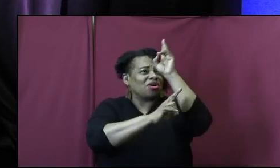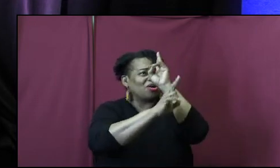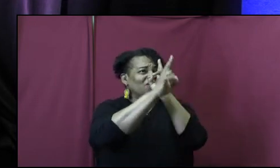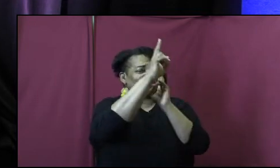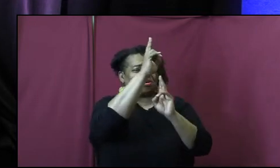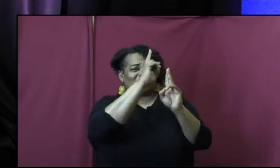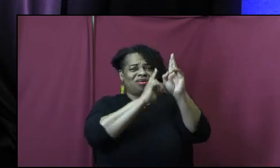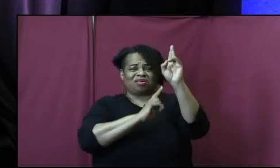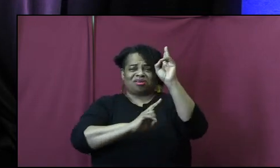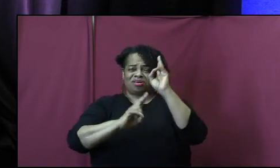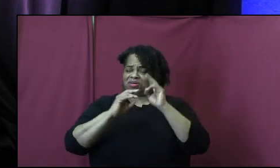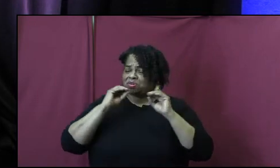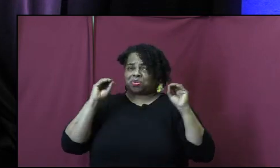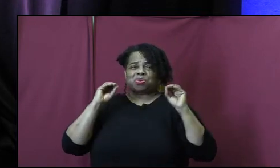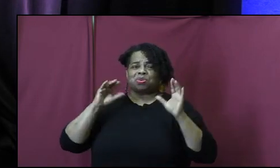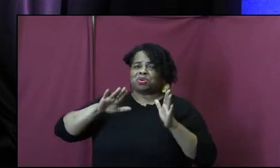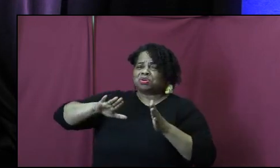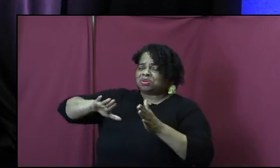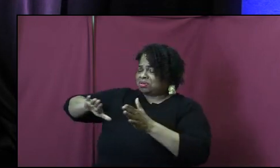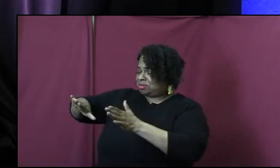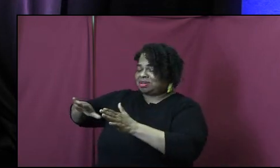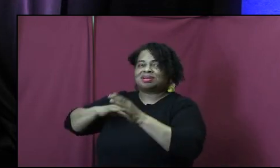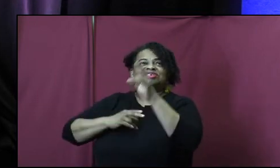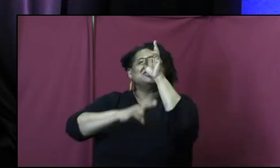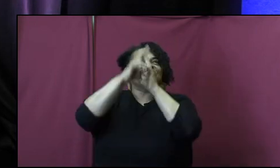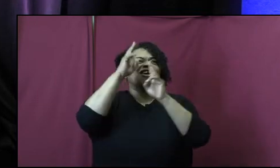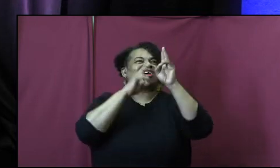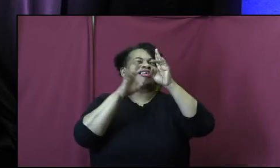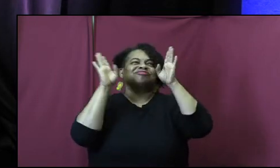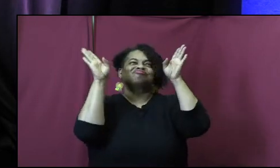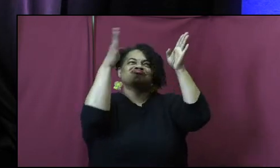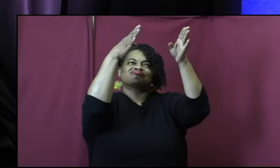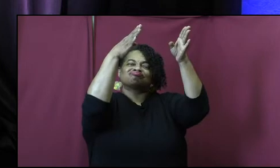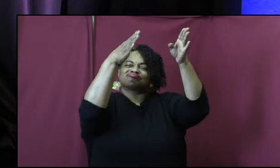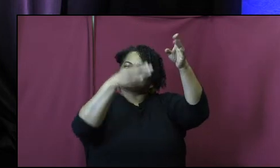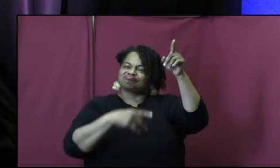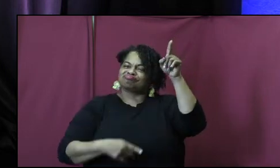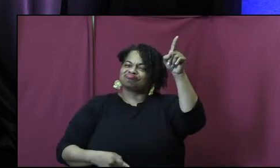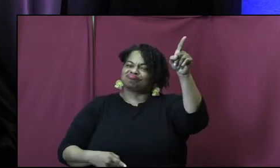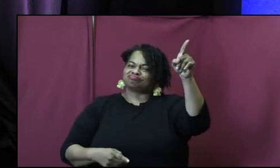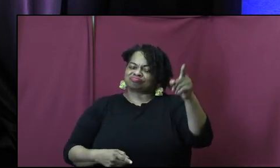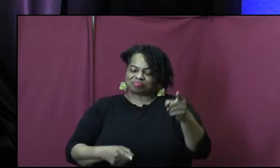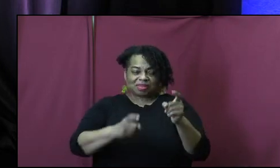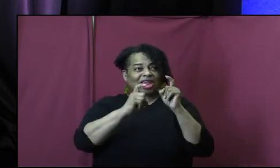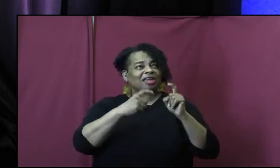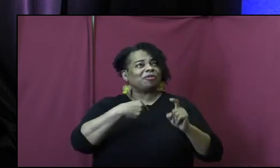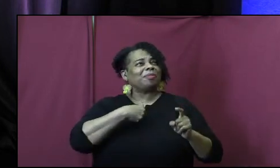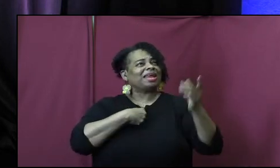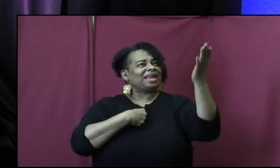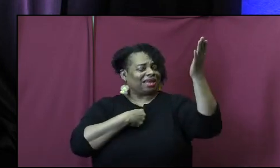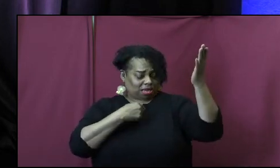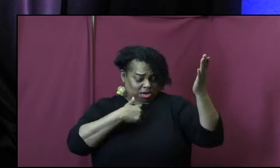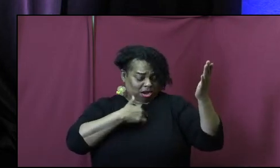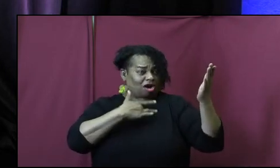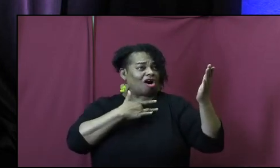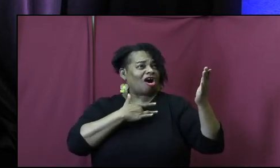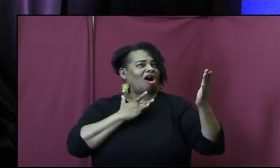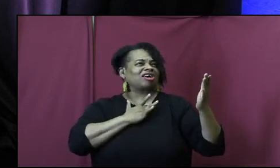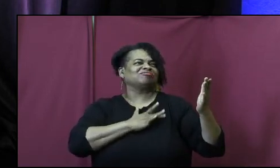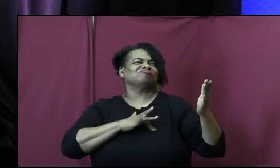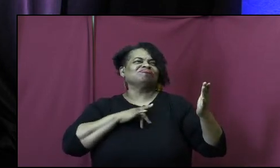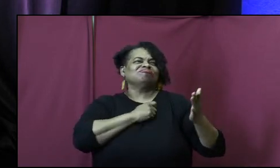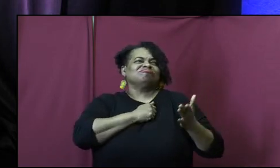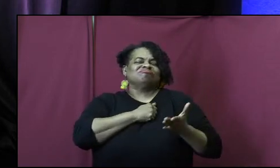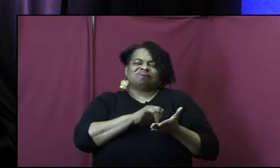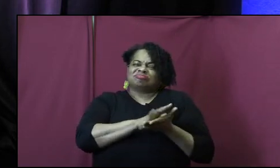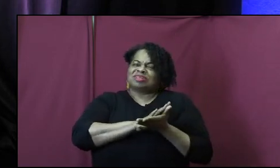you, hey. Give me a clean heart, and